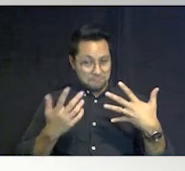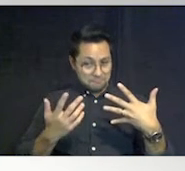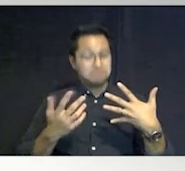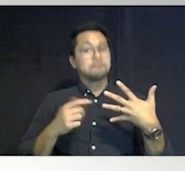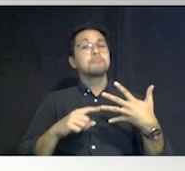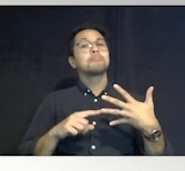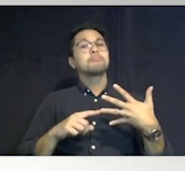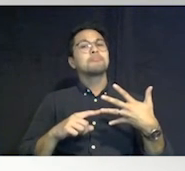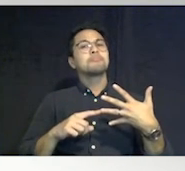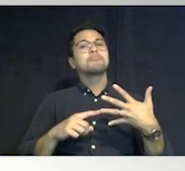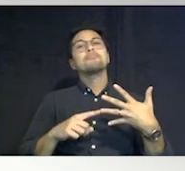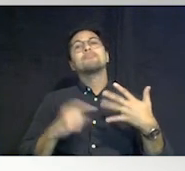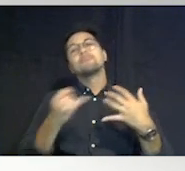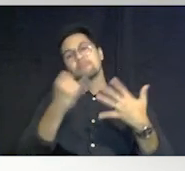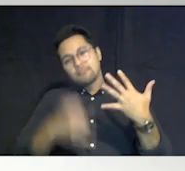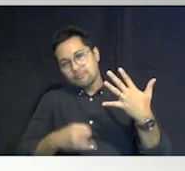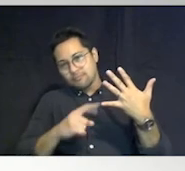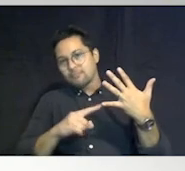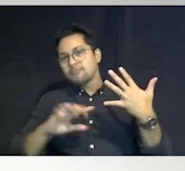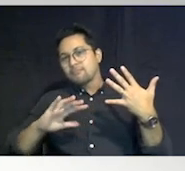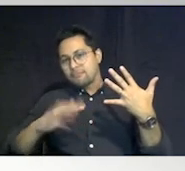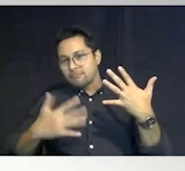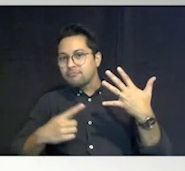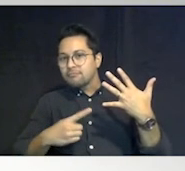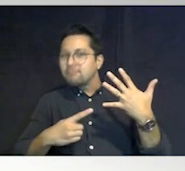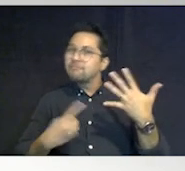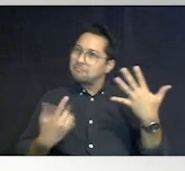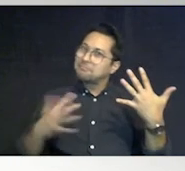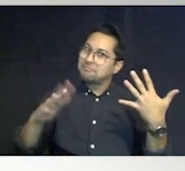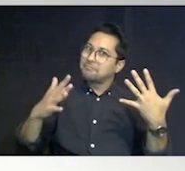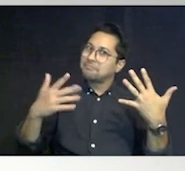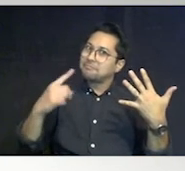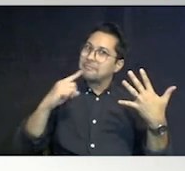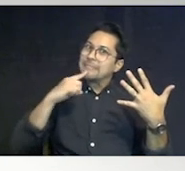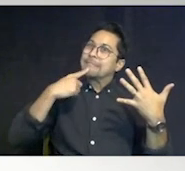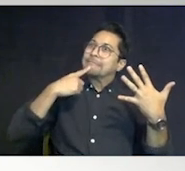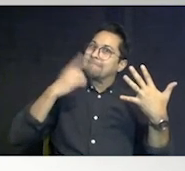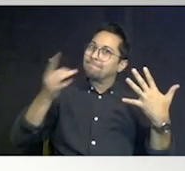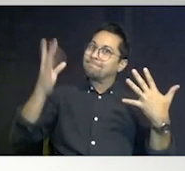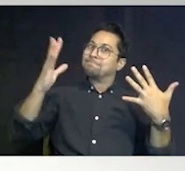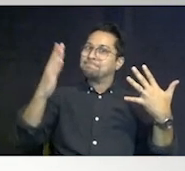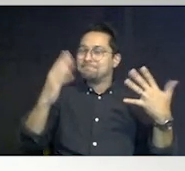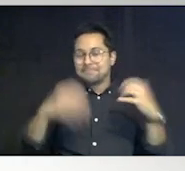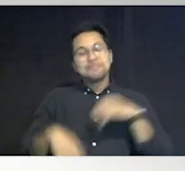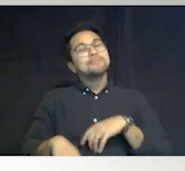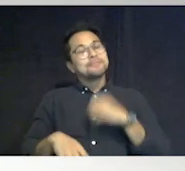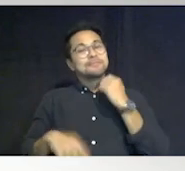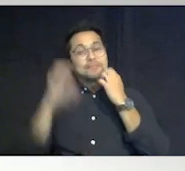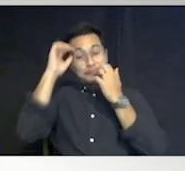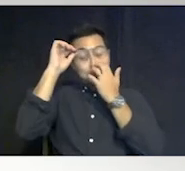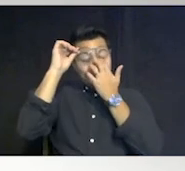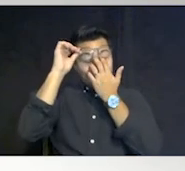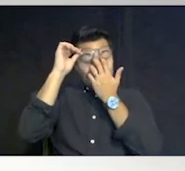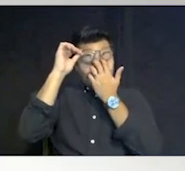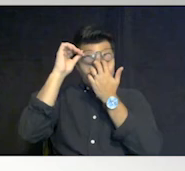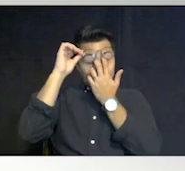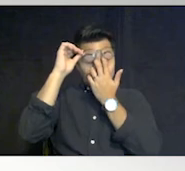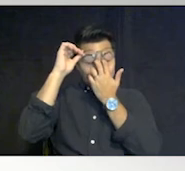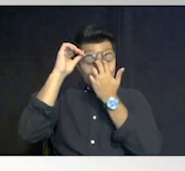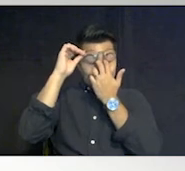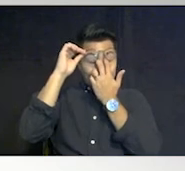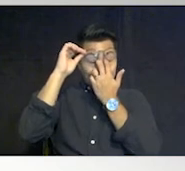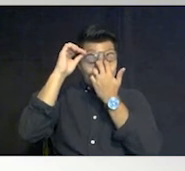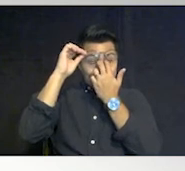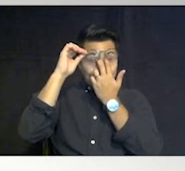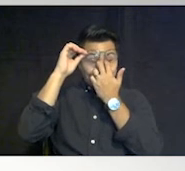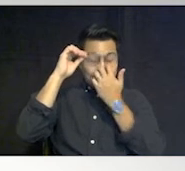Okay. And then stage 5. That's kind of extreme. So really we're looking at it could fall